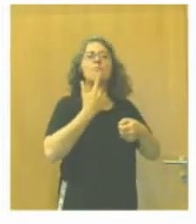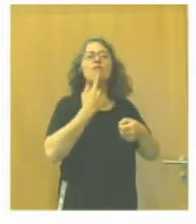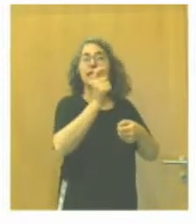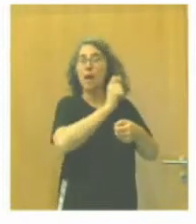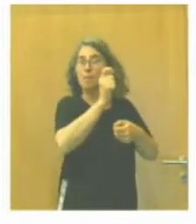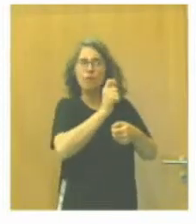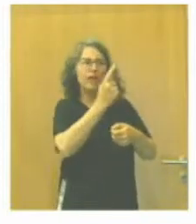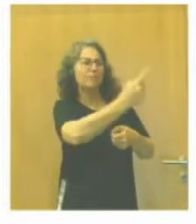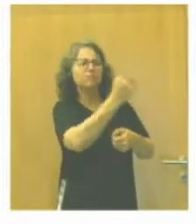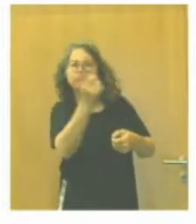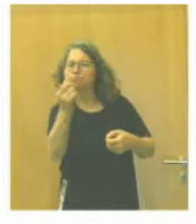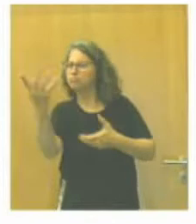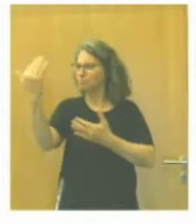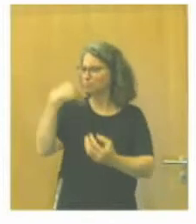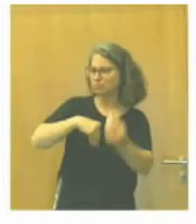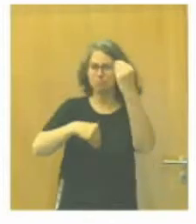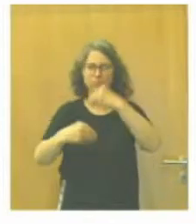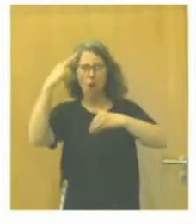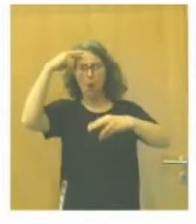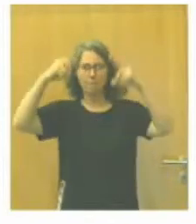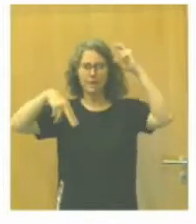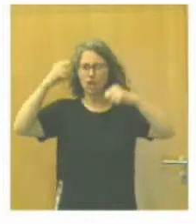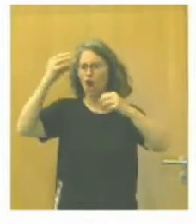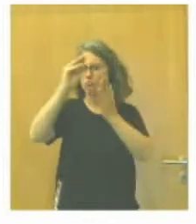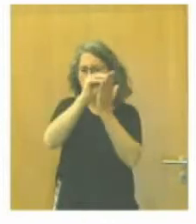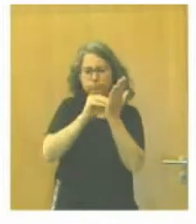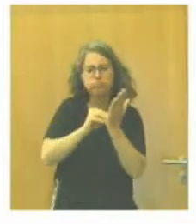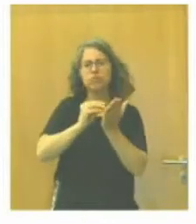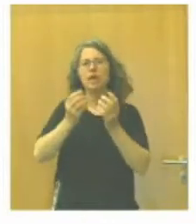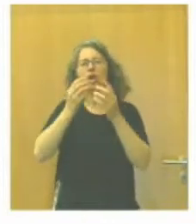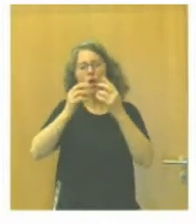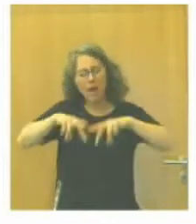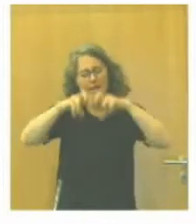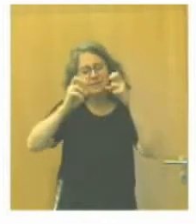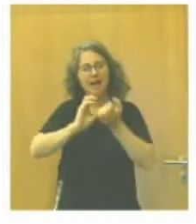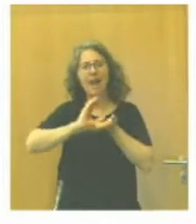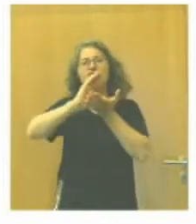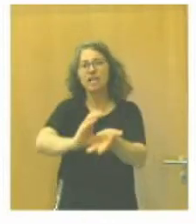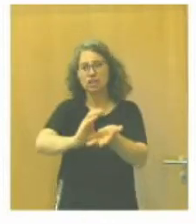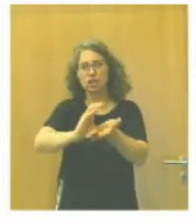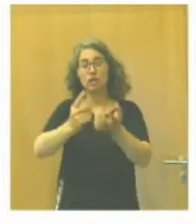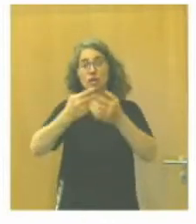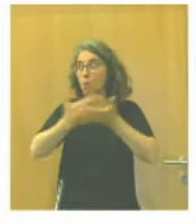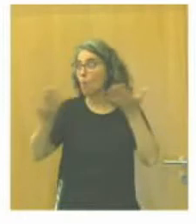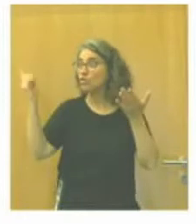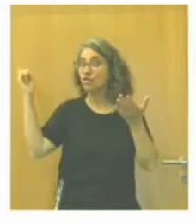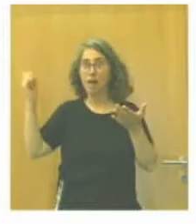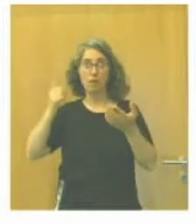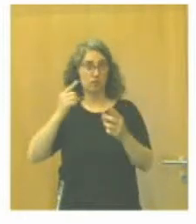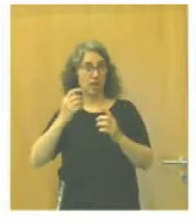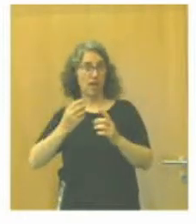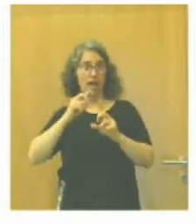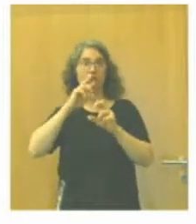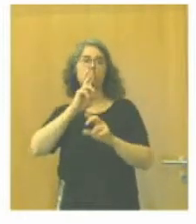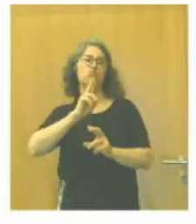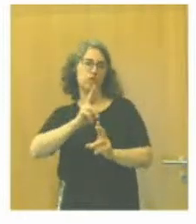the results broadly. So the top level, high level result is for every dollar invested in this